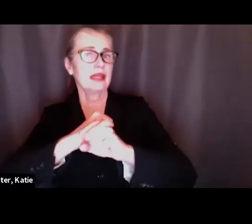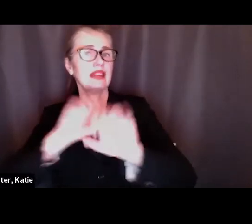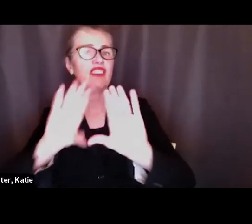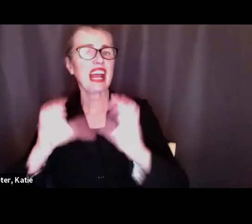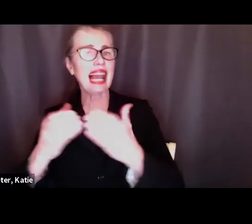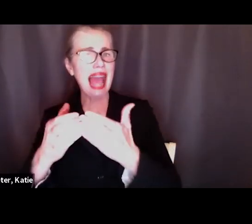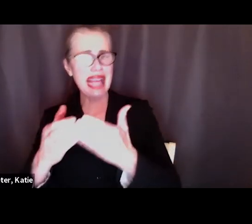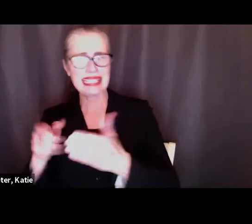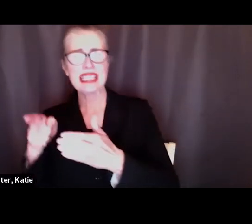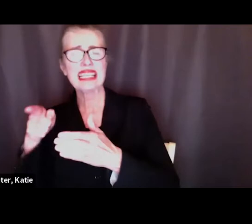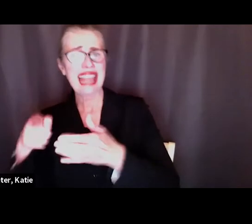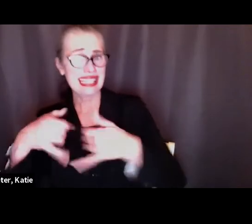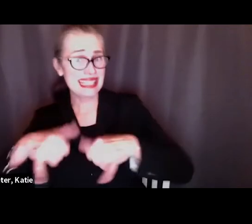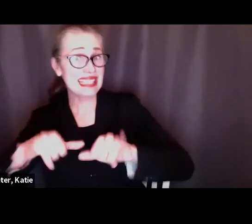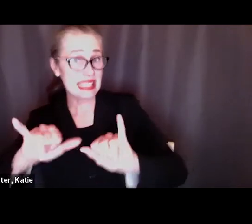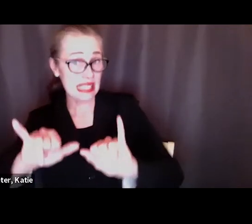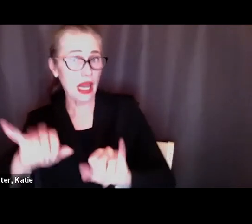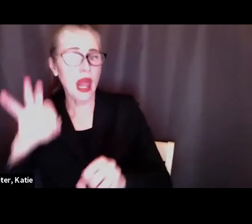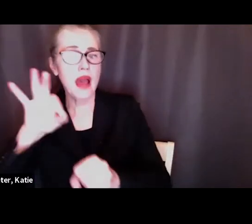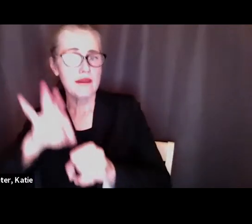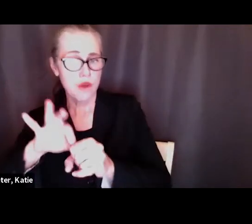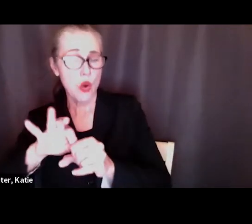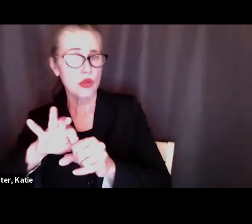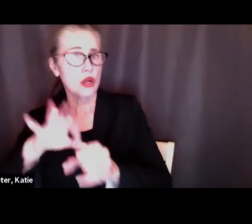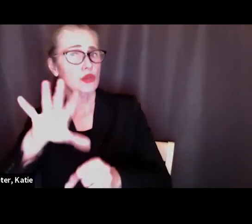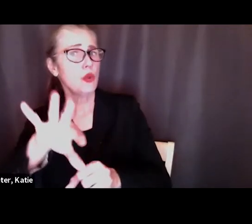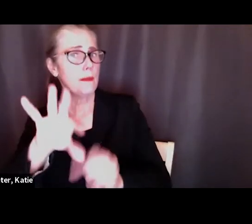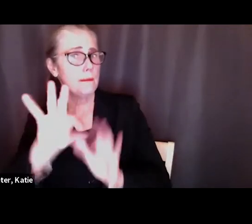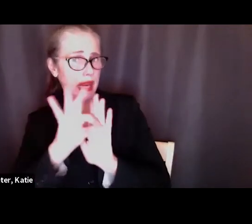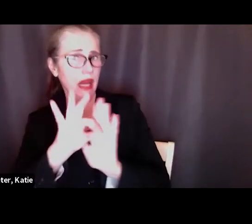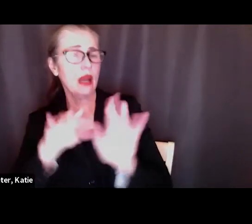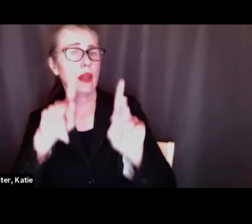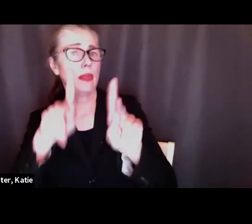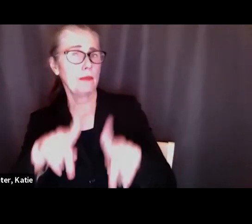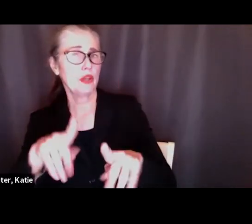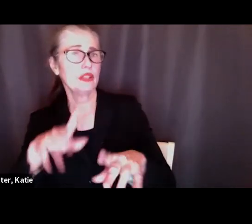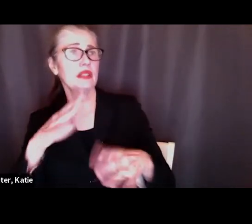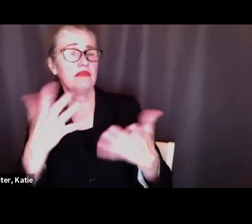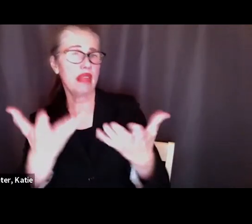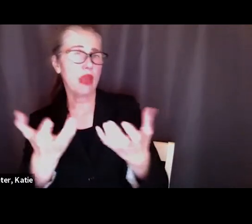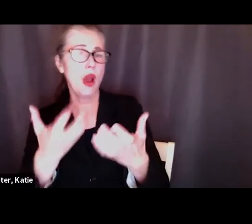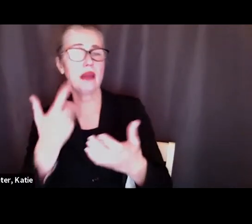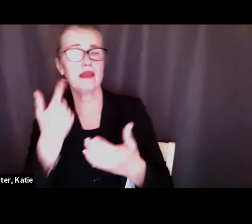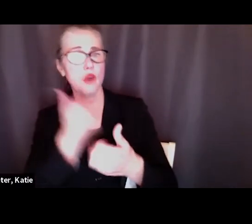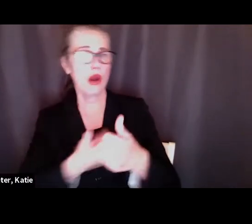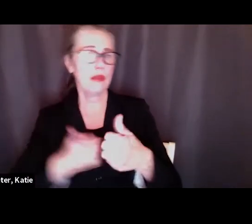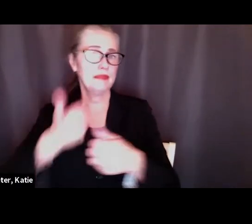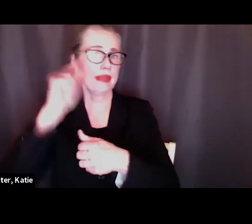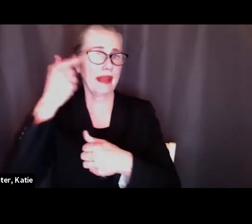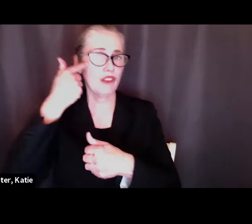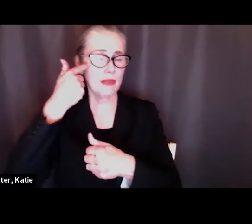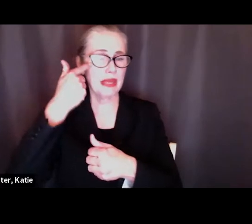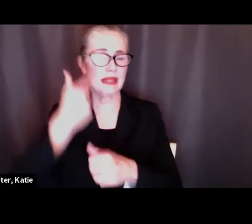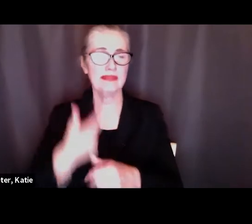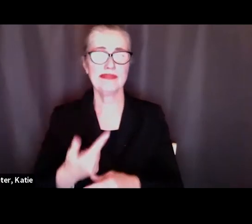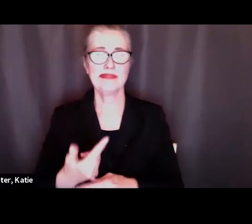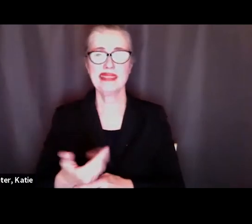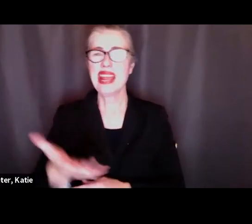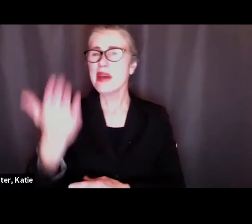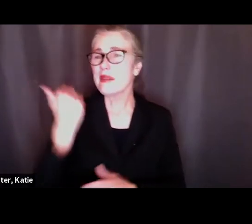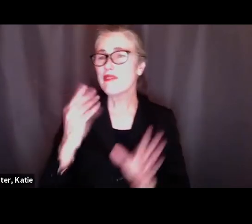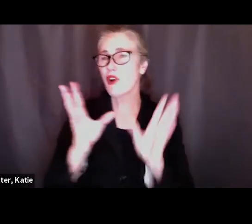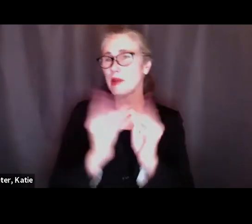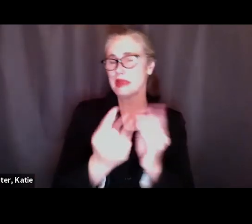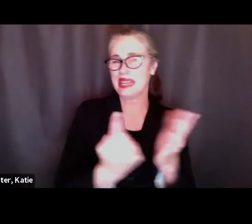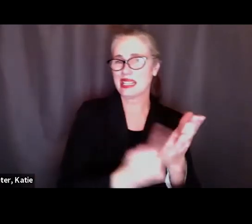they're choosing one of the things that i just decided to look at because it was discussed at multiple previous meetings is